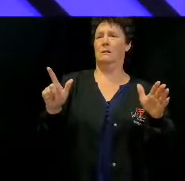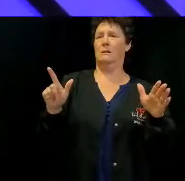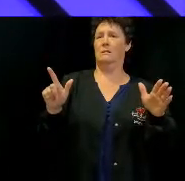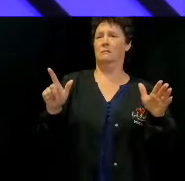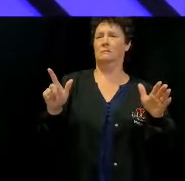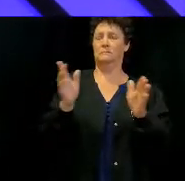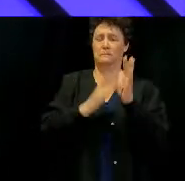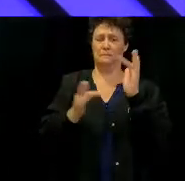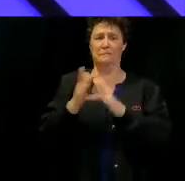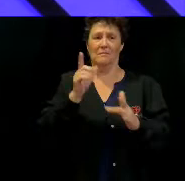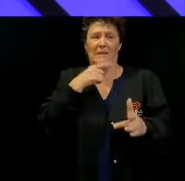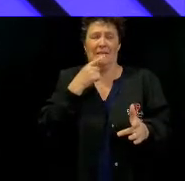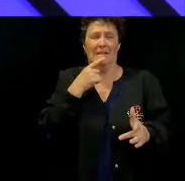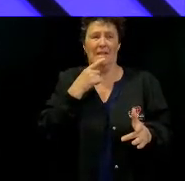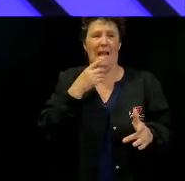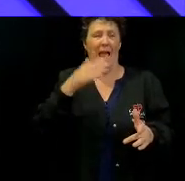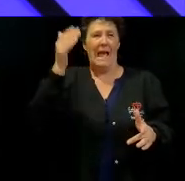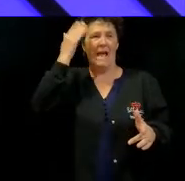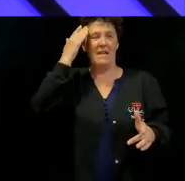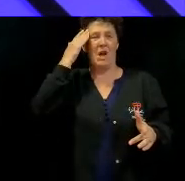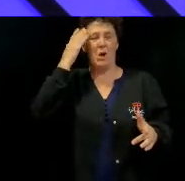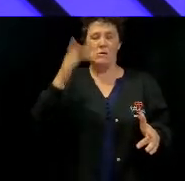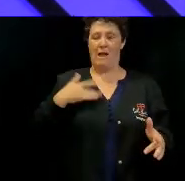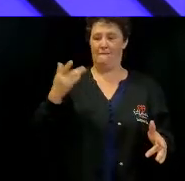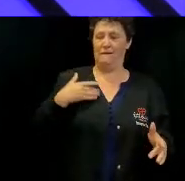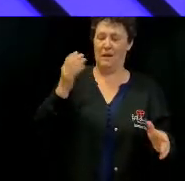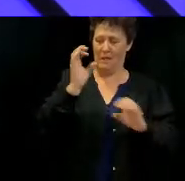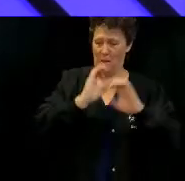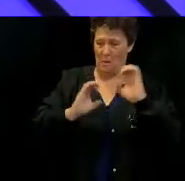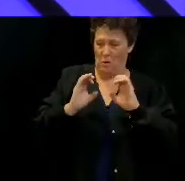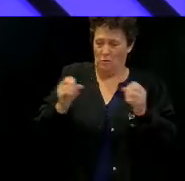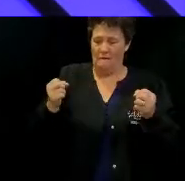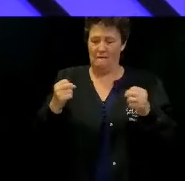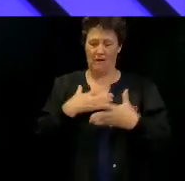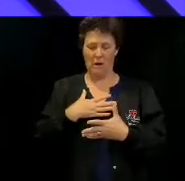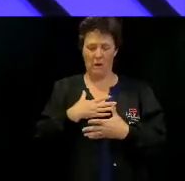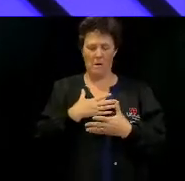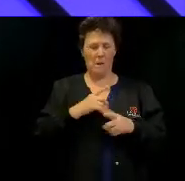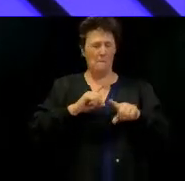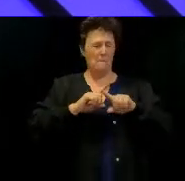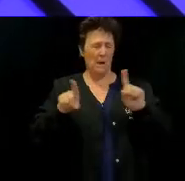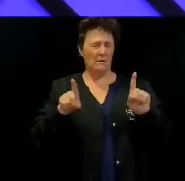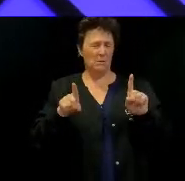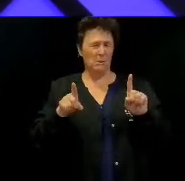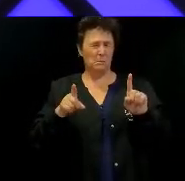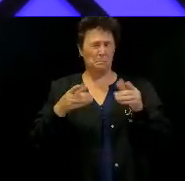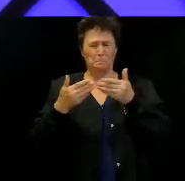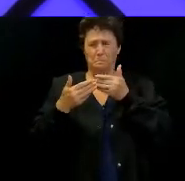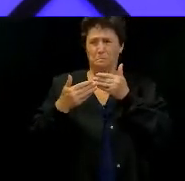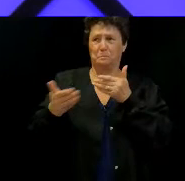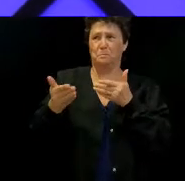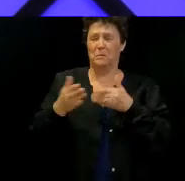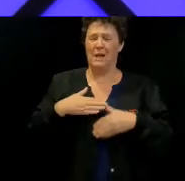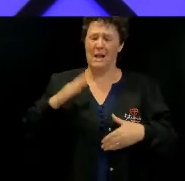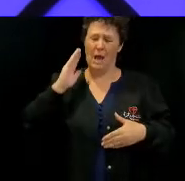Jesus was saying, I know that I'm feeling the emotion of fear, but I'm going to do your will.